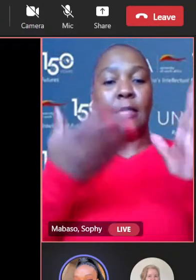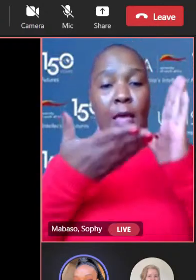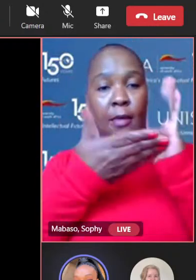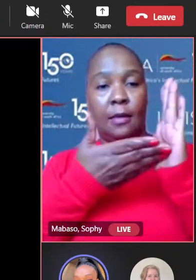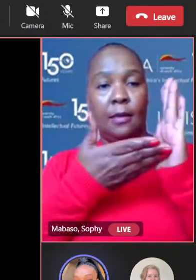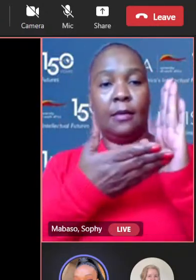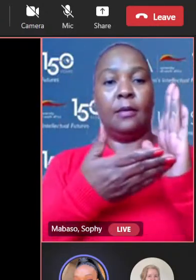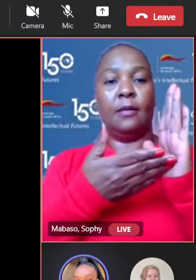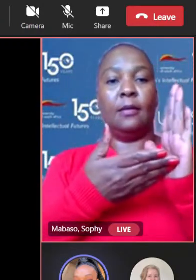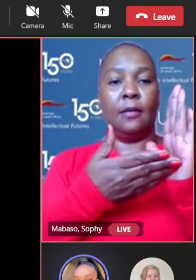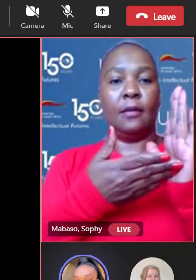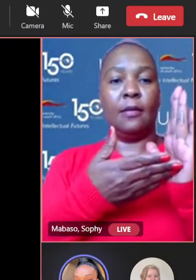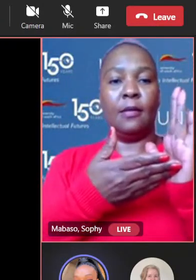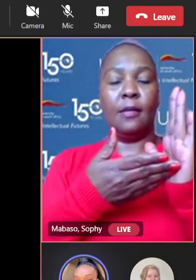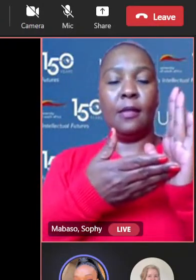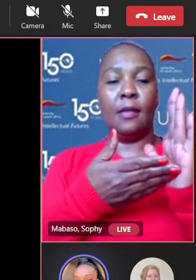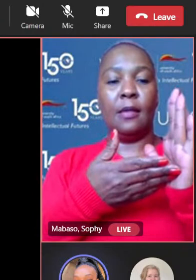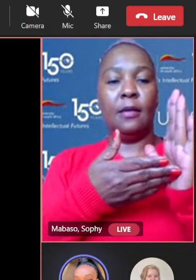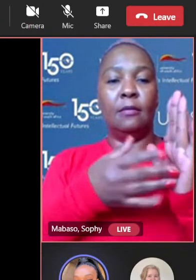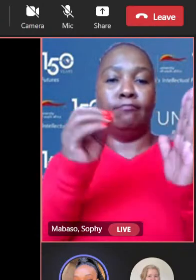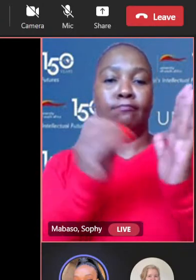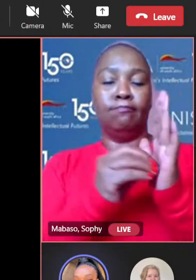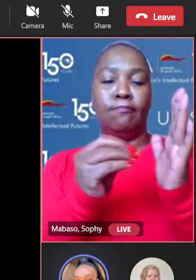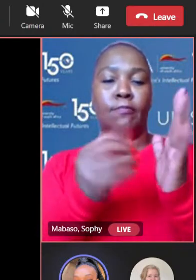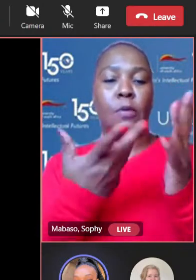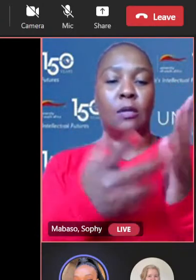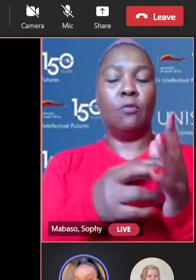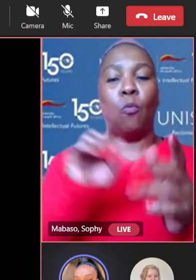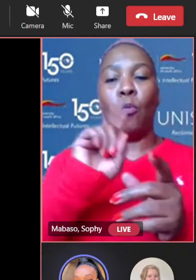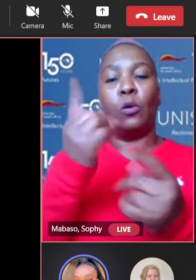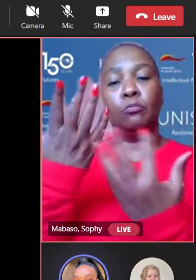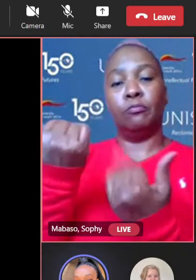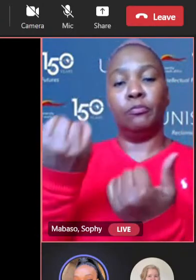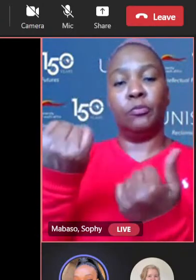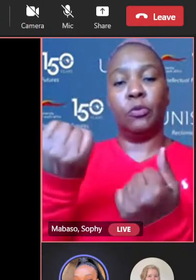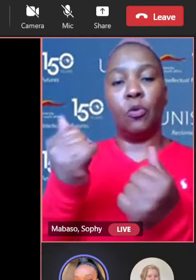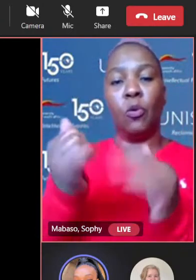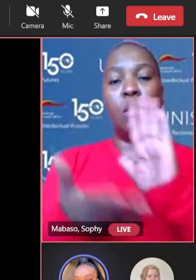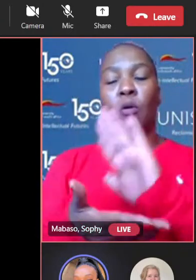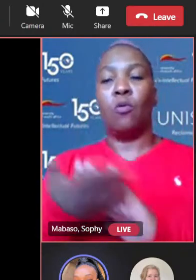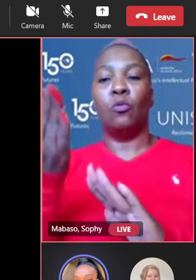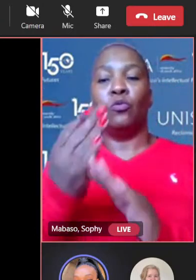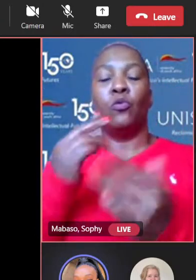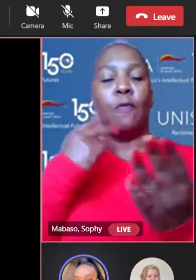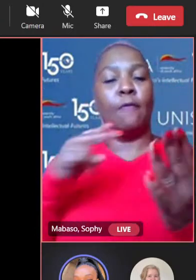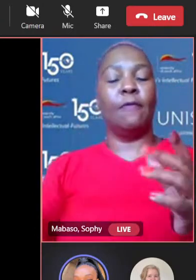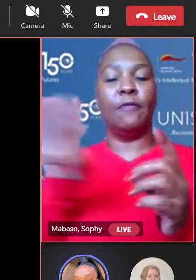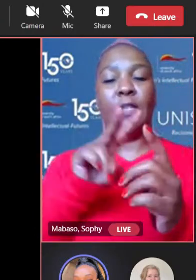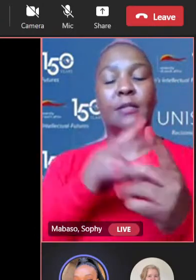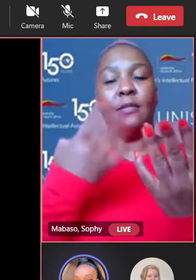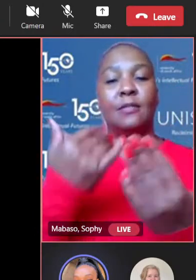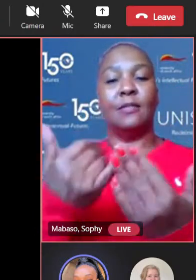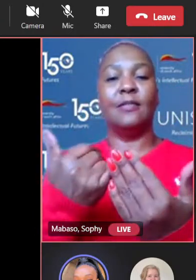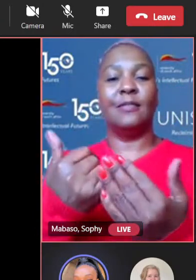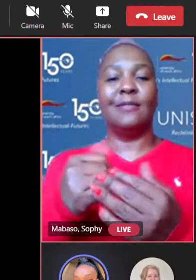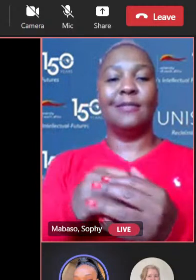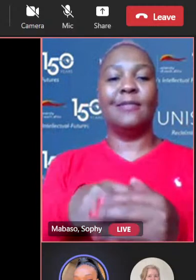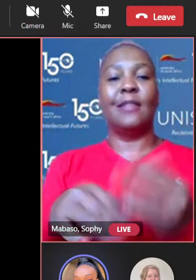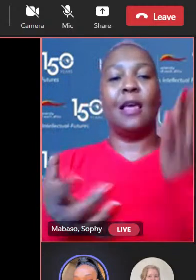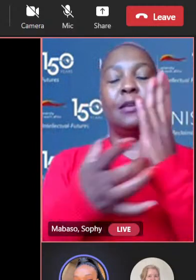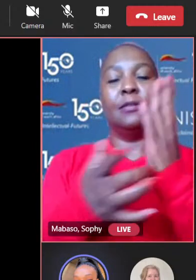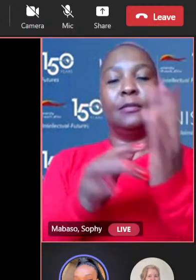this picture, we display of what you can expect when you go to visit the digital access centers. The lady standing is